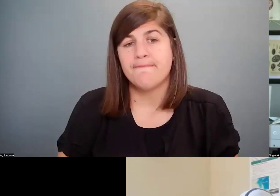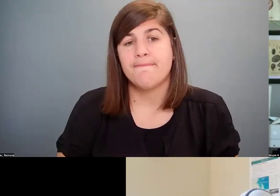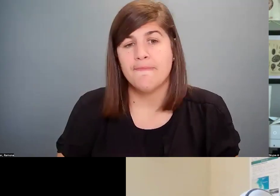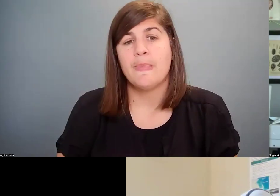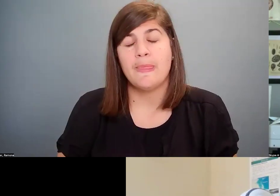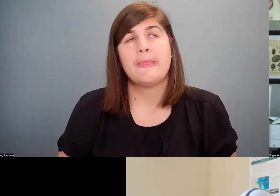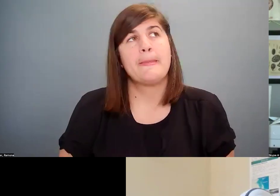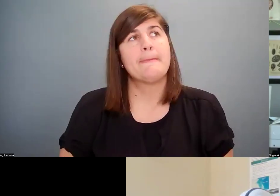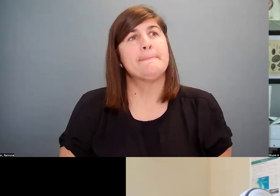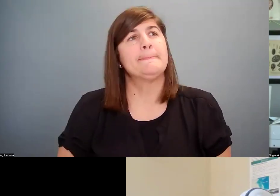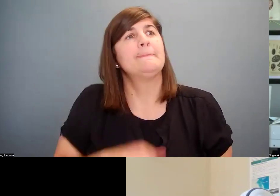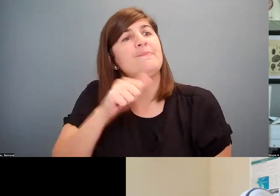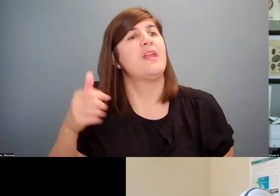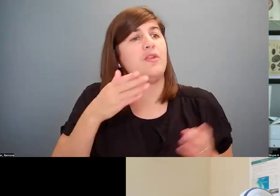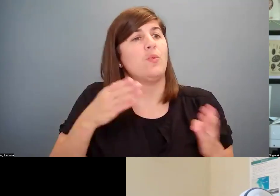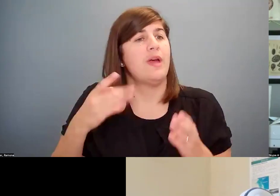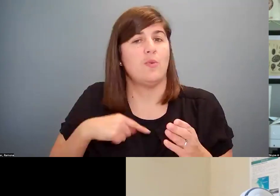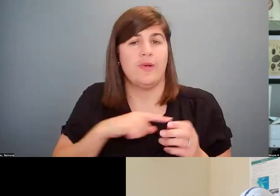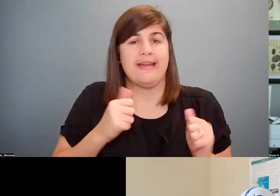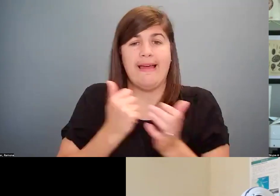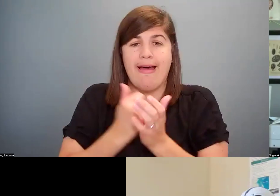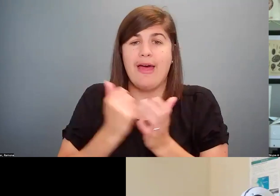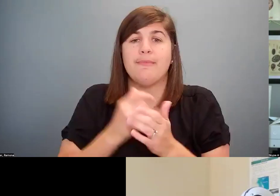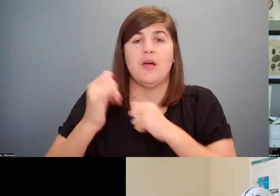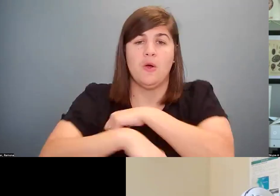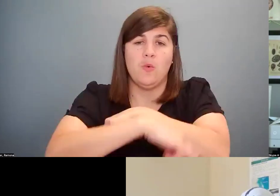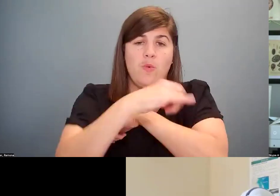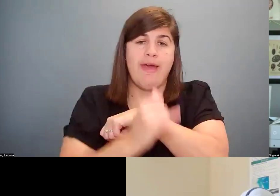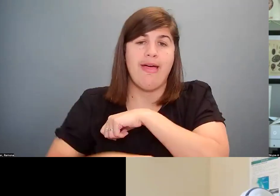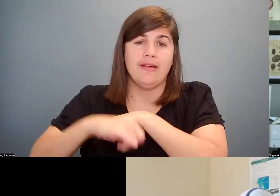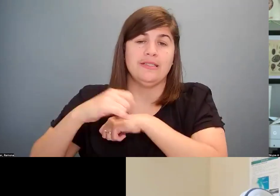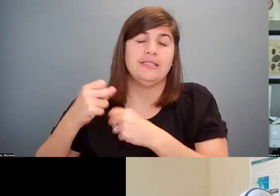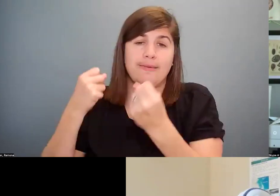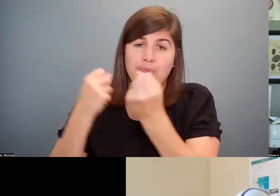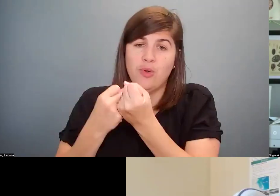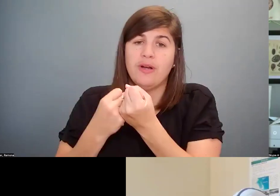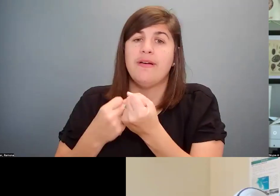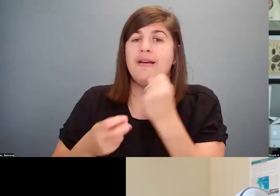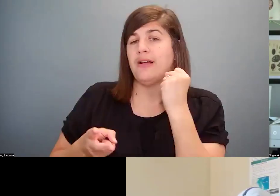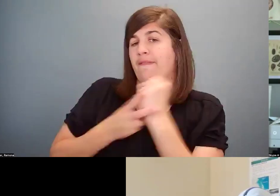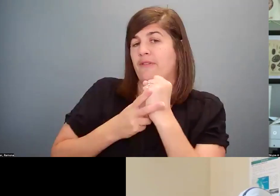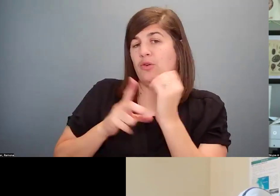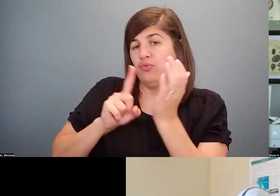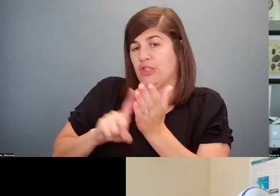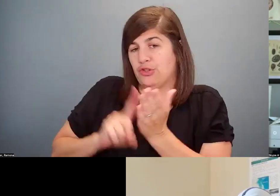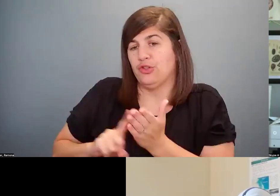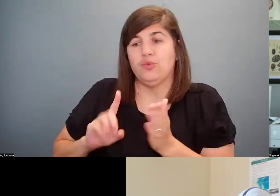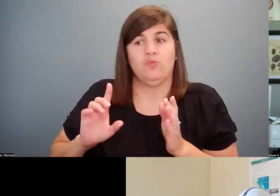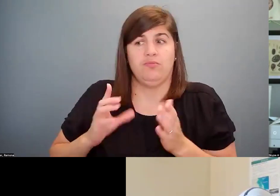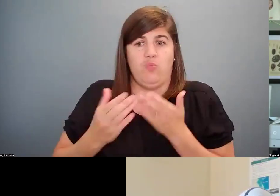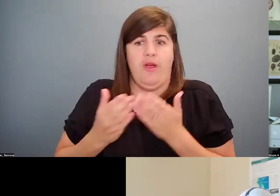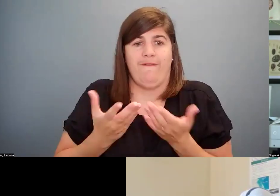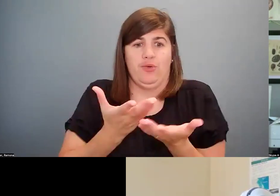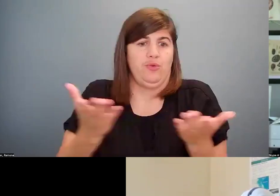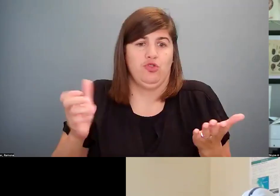Going to another way that we can help whales in the ocean is actually by supporting conservation and research wherever you are. So if